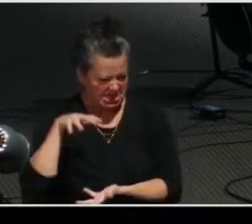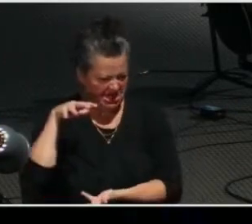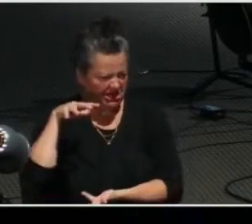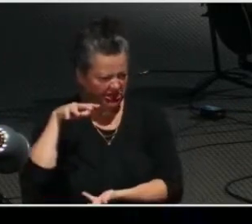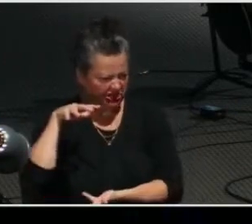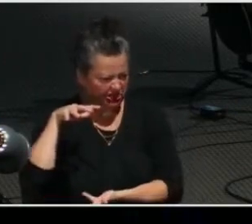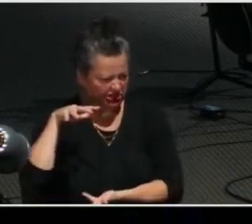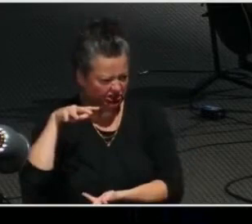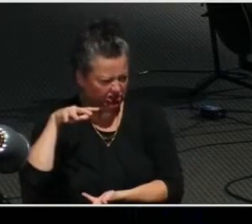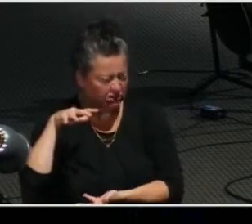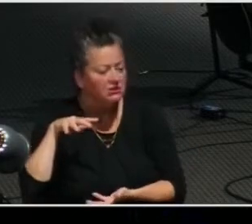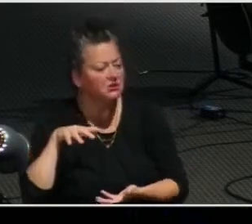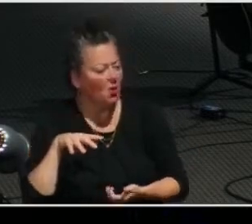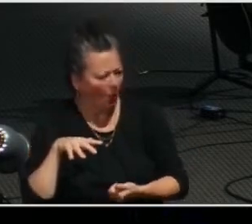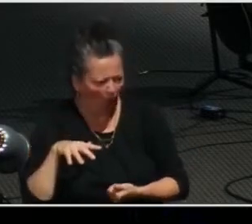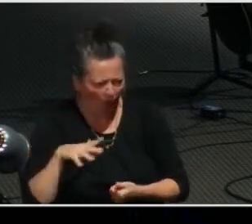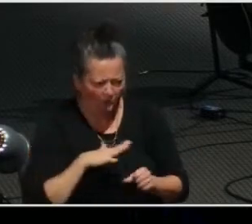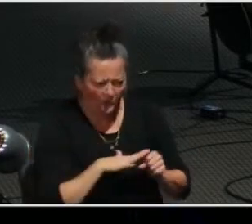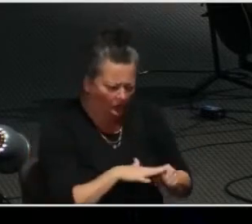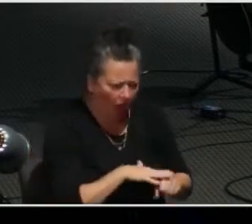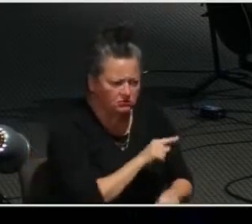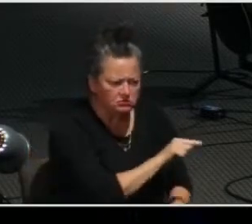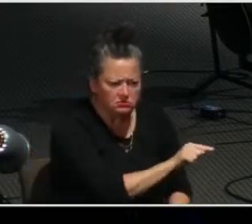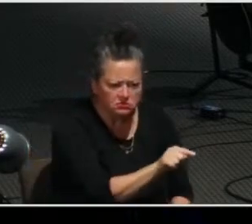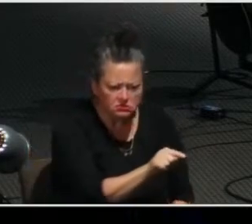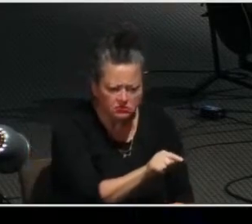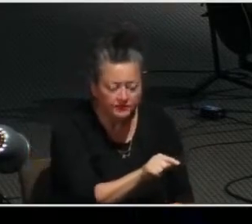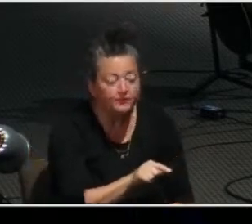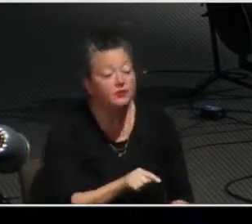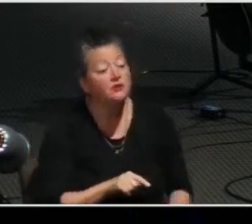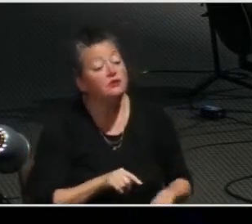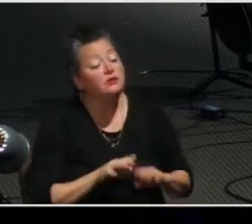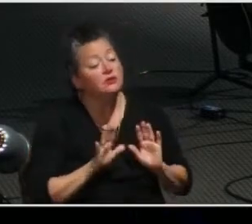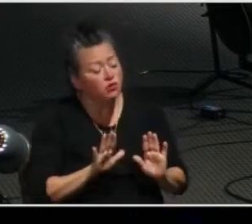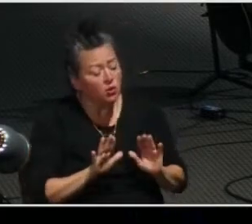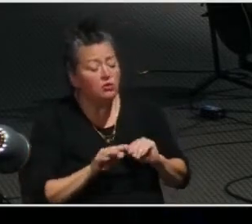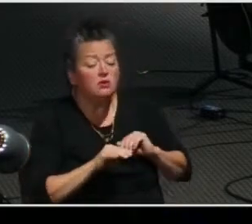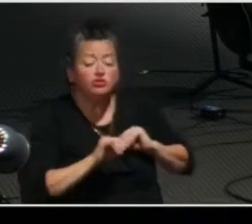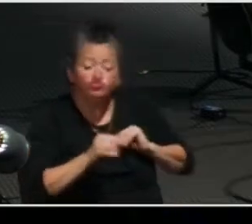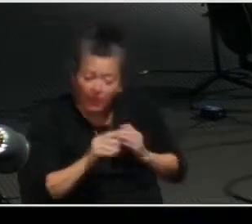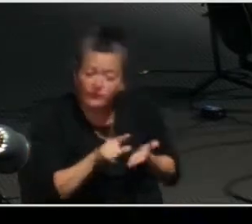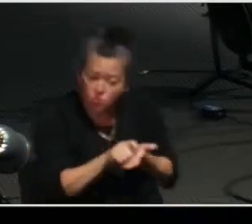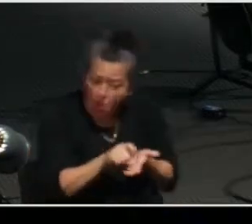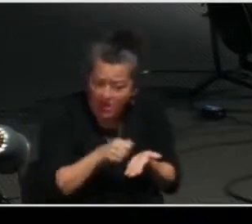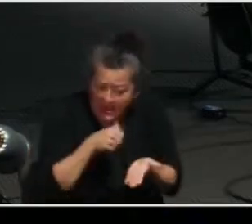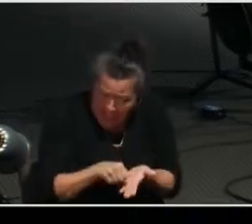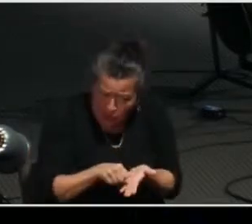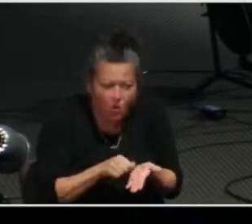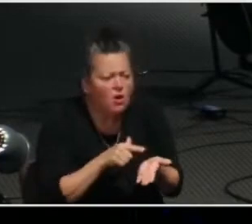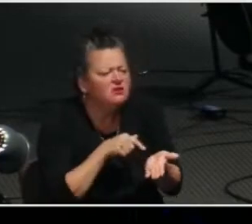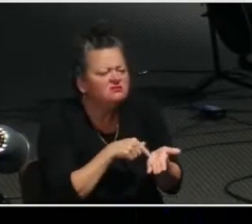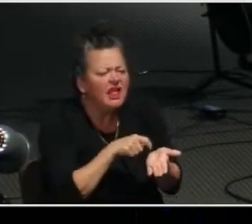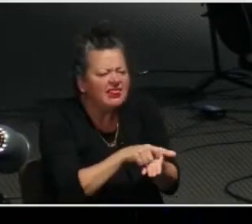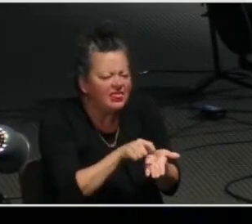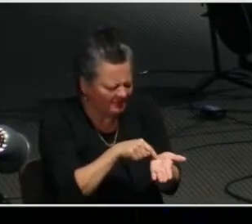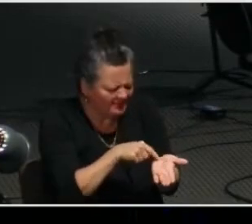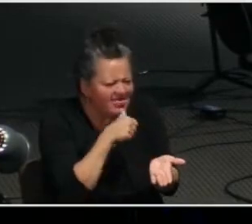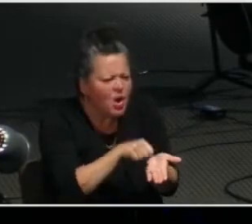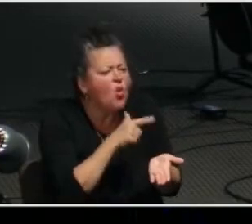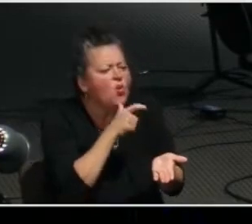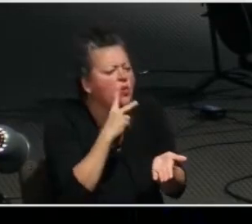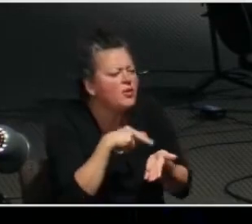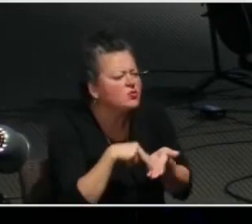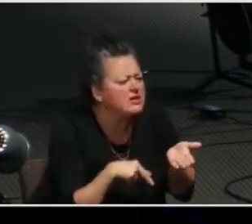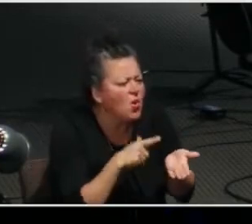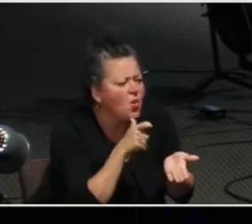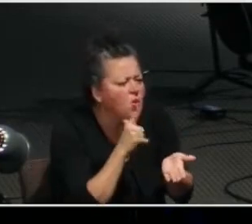actually read this passage, because most likely they're unbelievers, for he offers them no call to